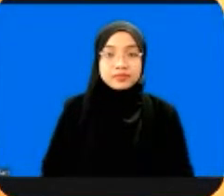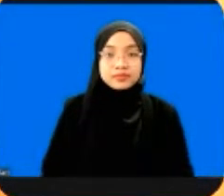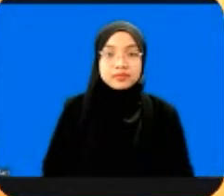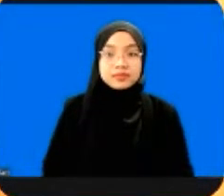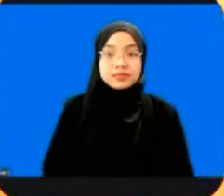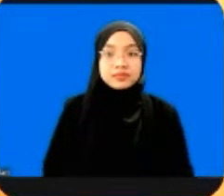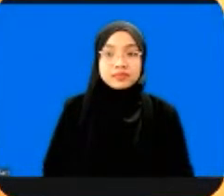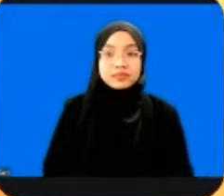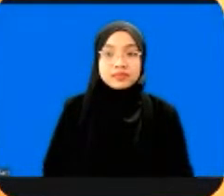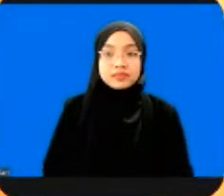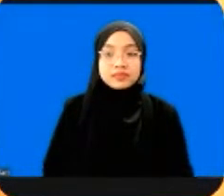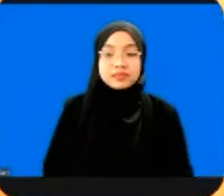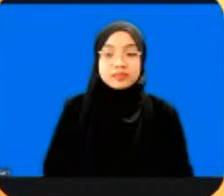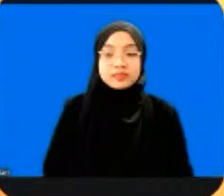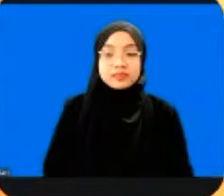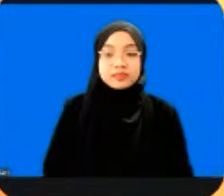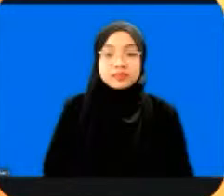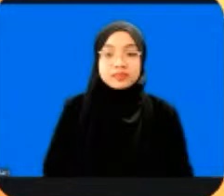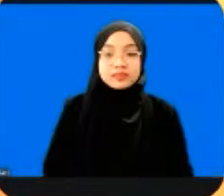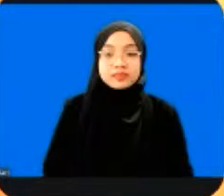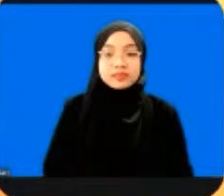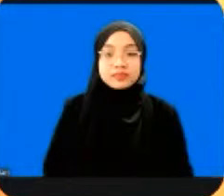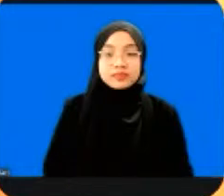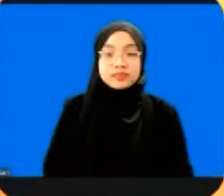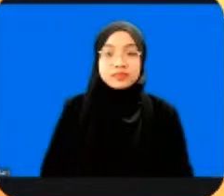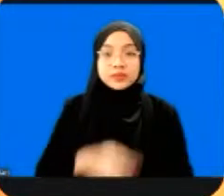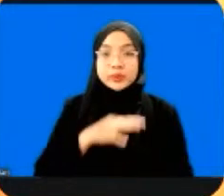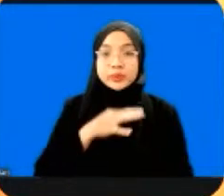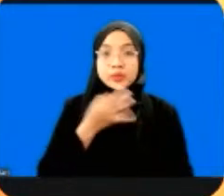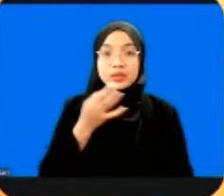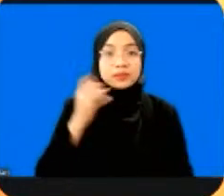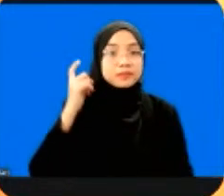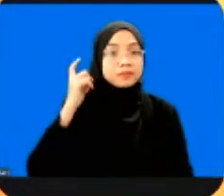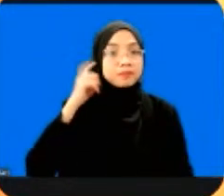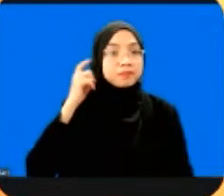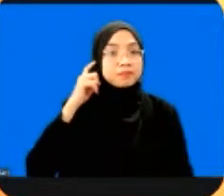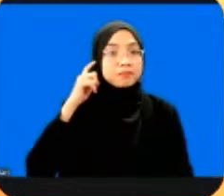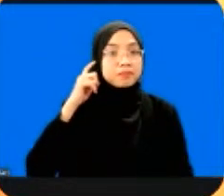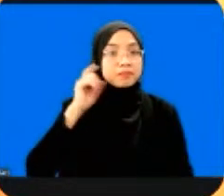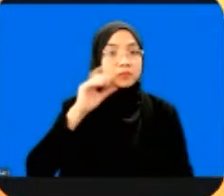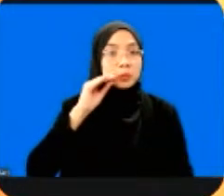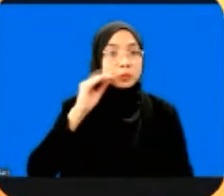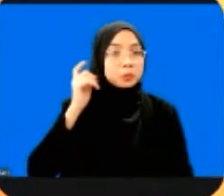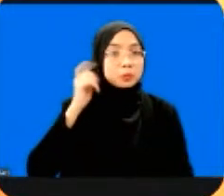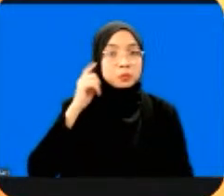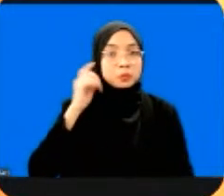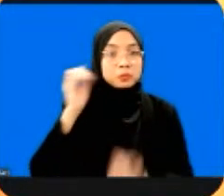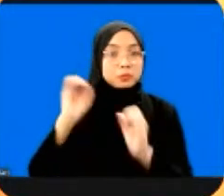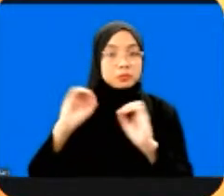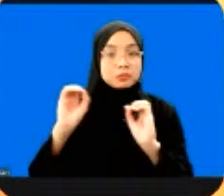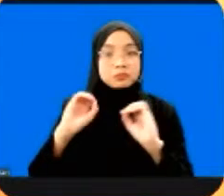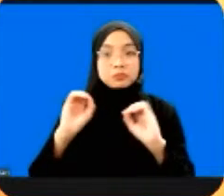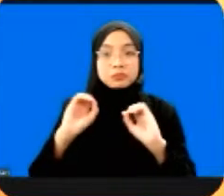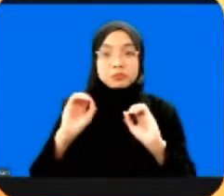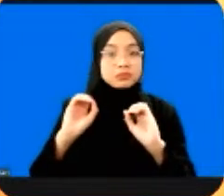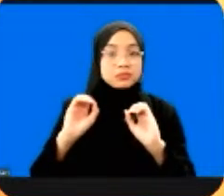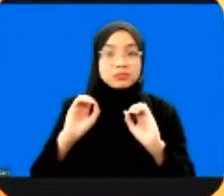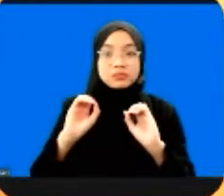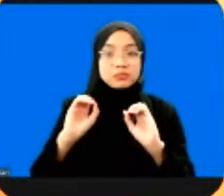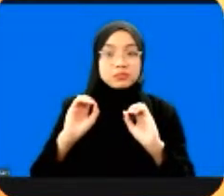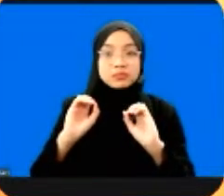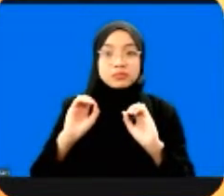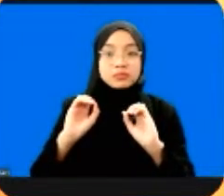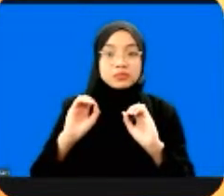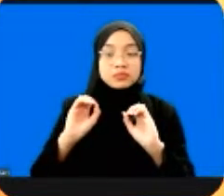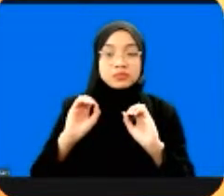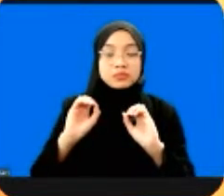with it. Because as a social media, we have a responsibility to balance safety and expression. So we can't be